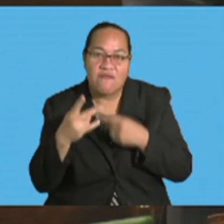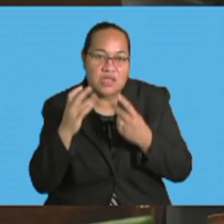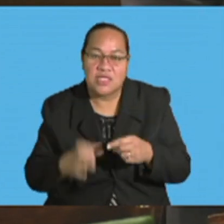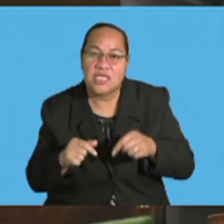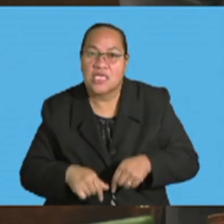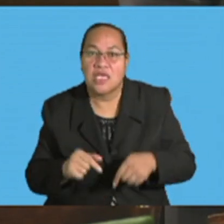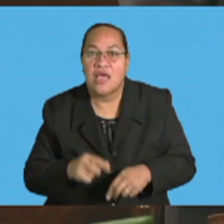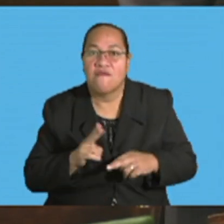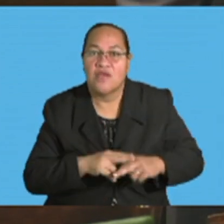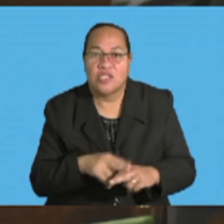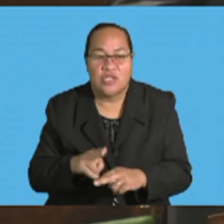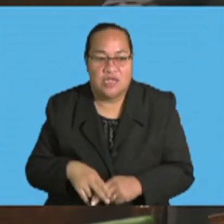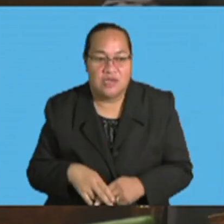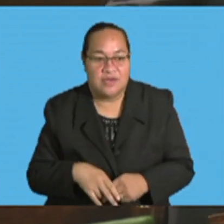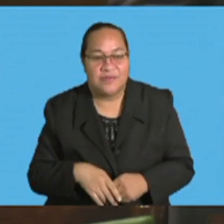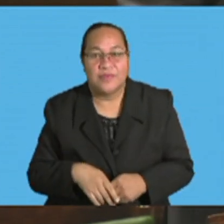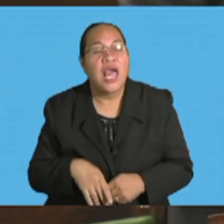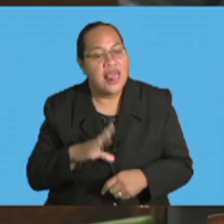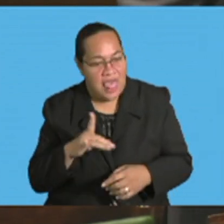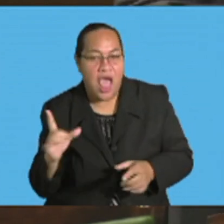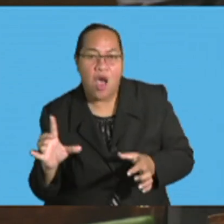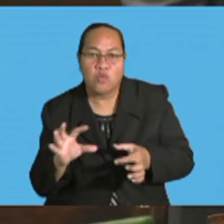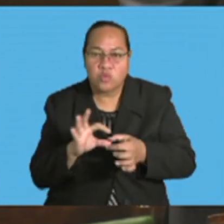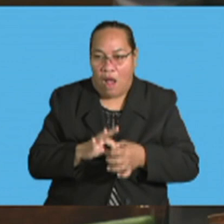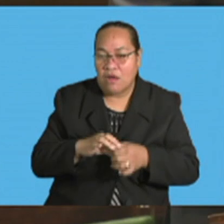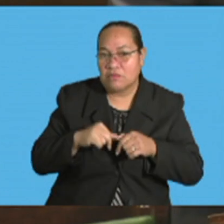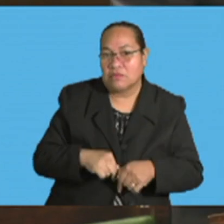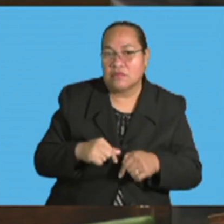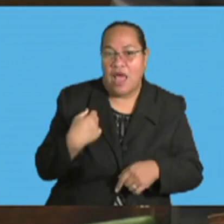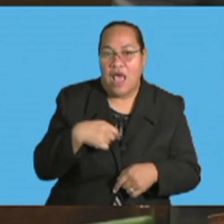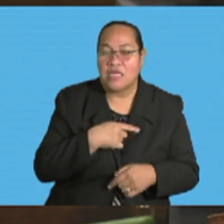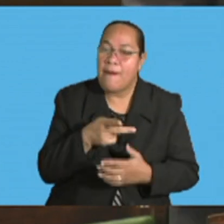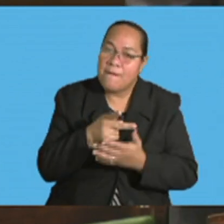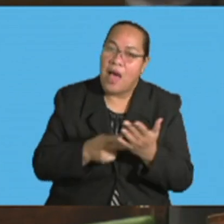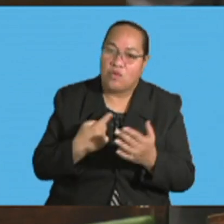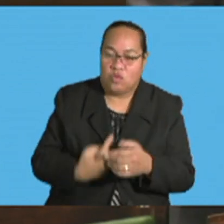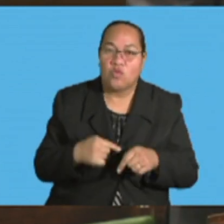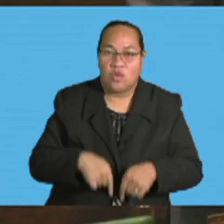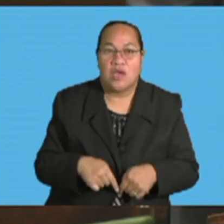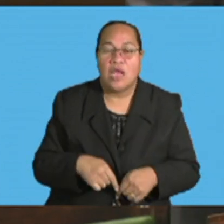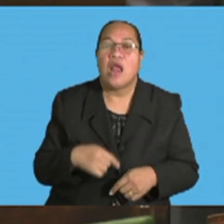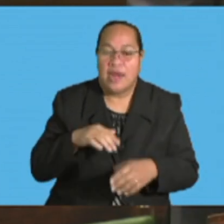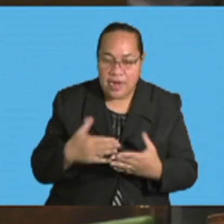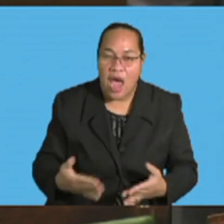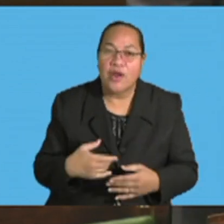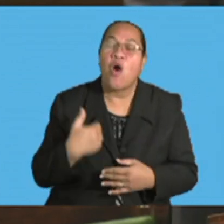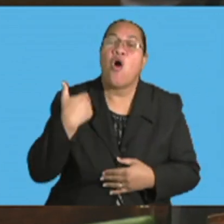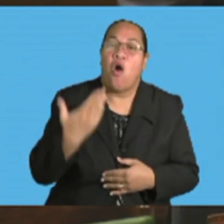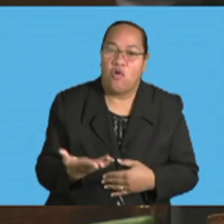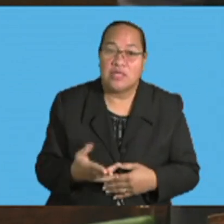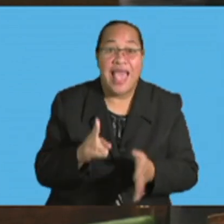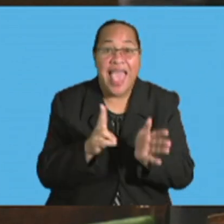Fiji. They are one with us and they are part of us now and always. The